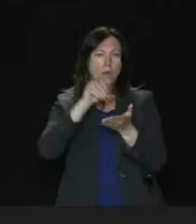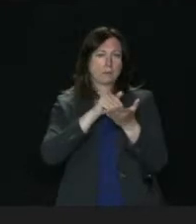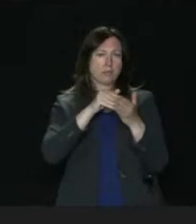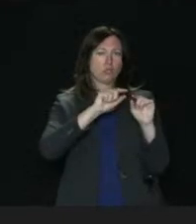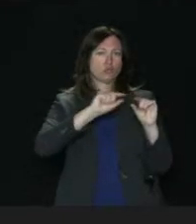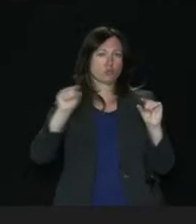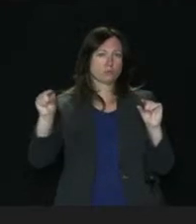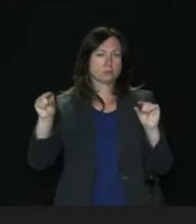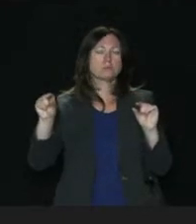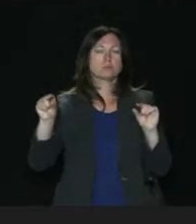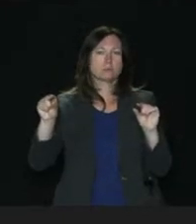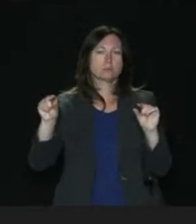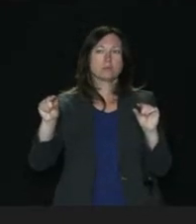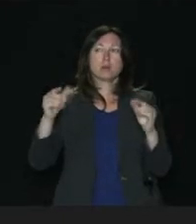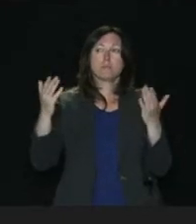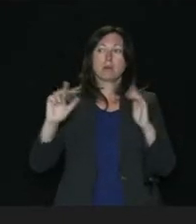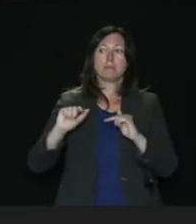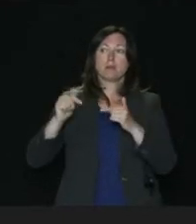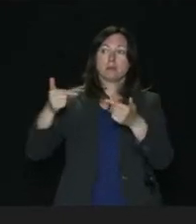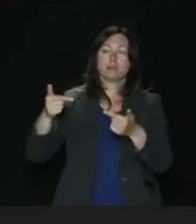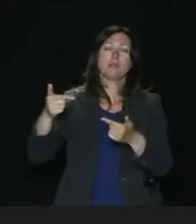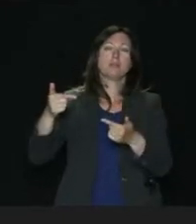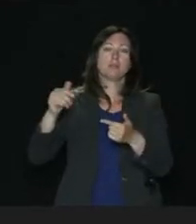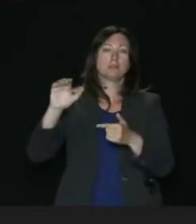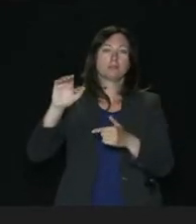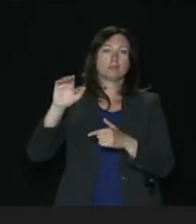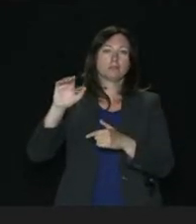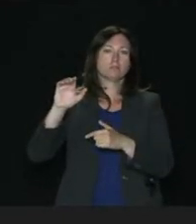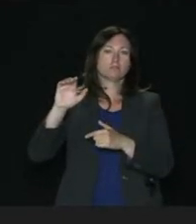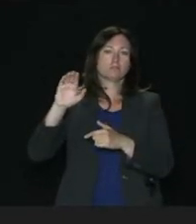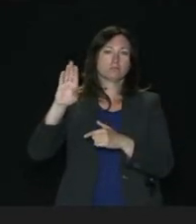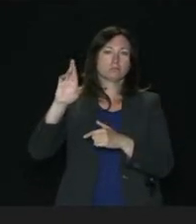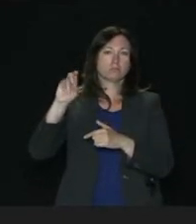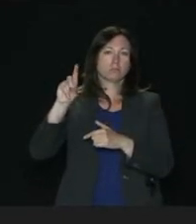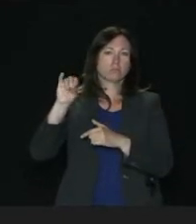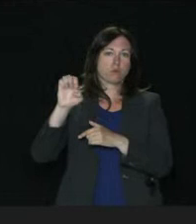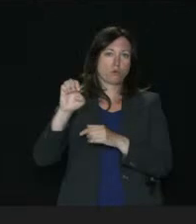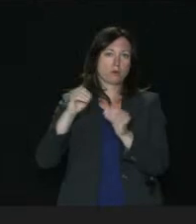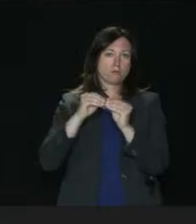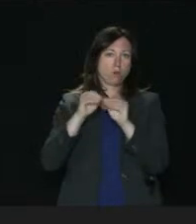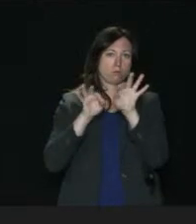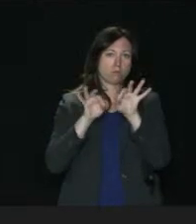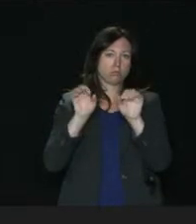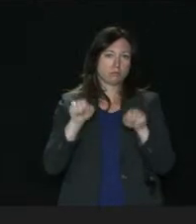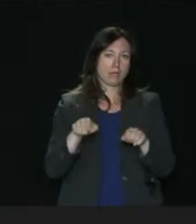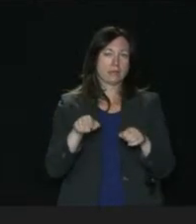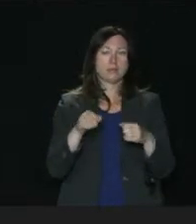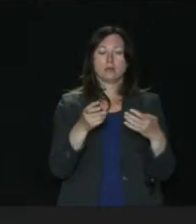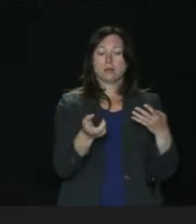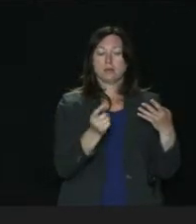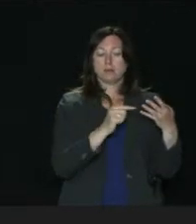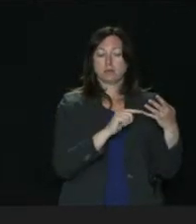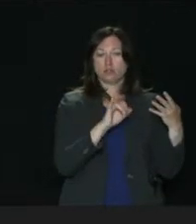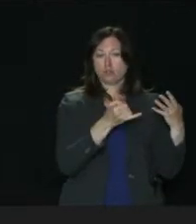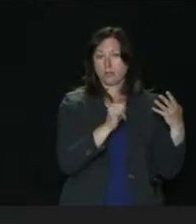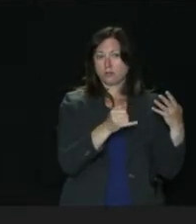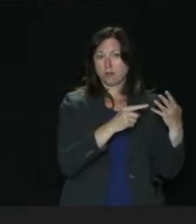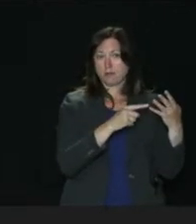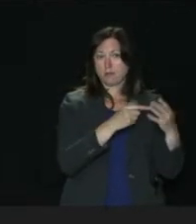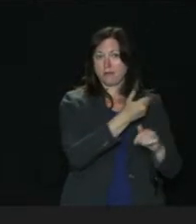let General Brodie provide a little bit more detail on that. On the Johnson & Johnson vaccine, we have